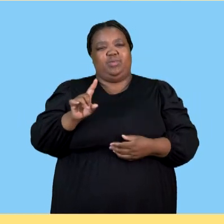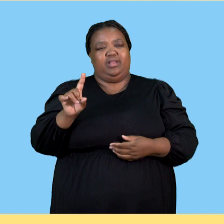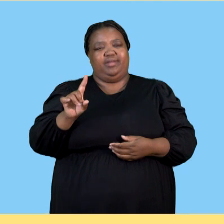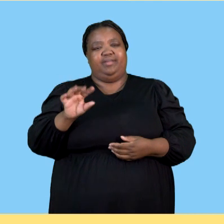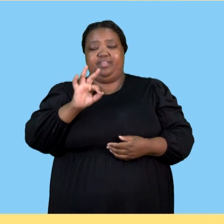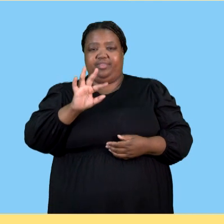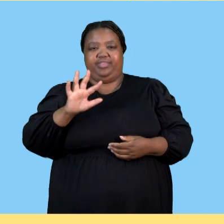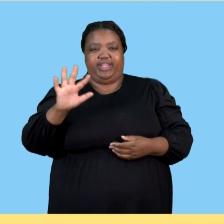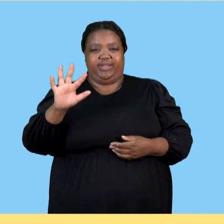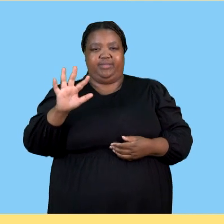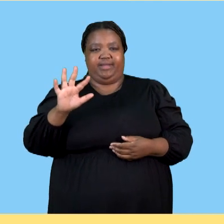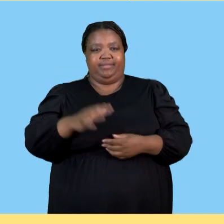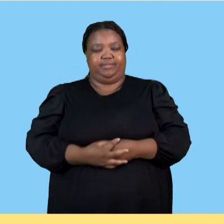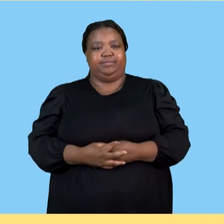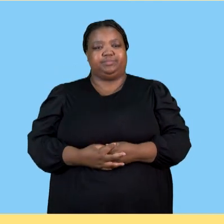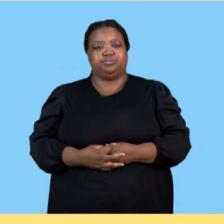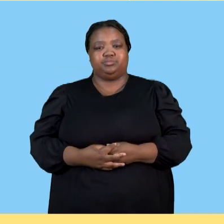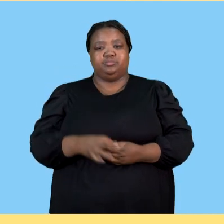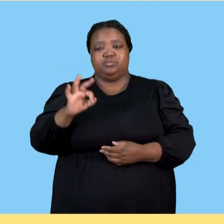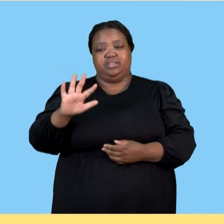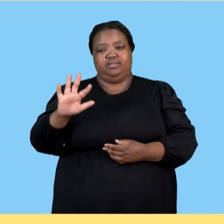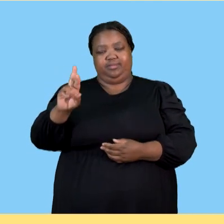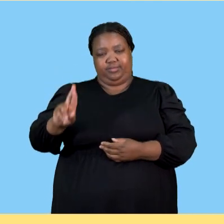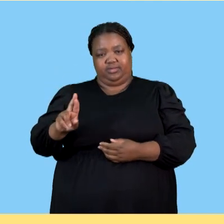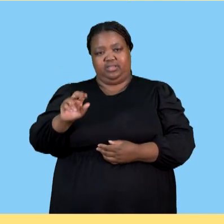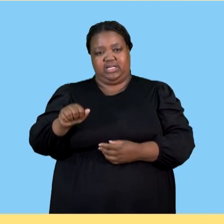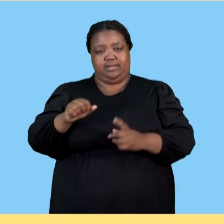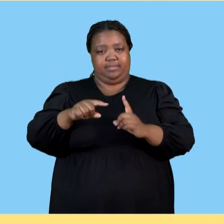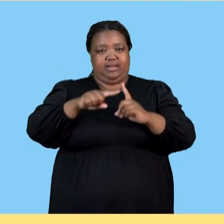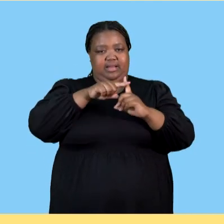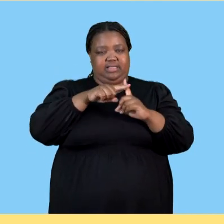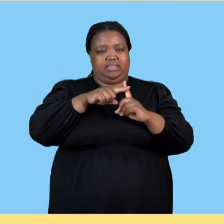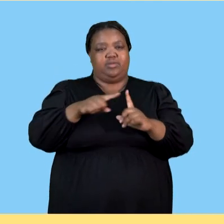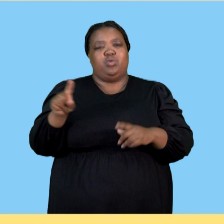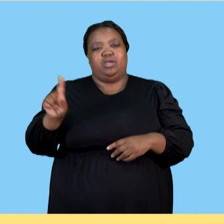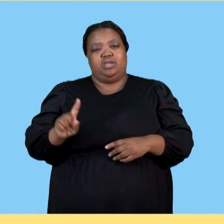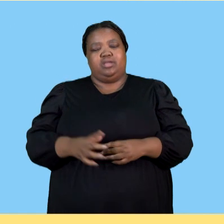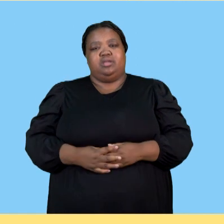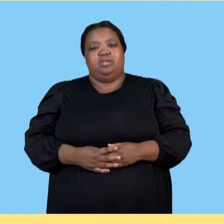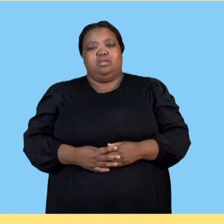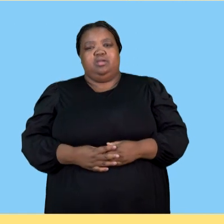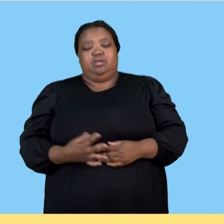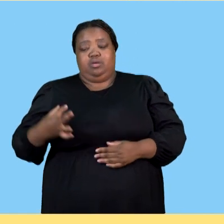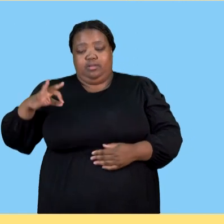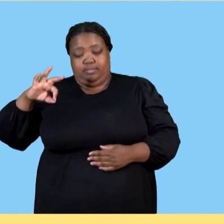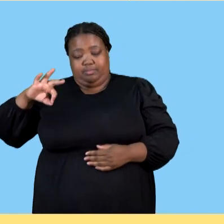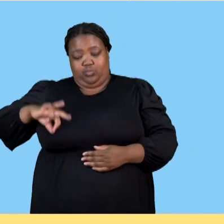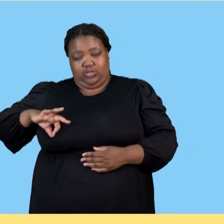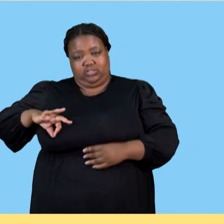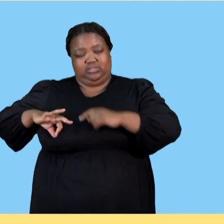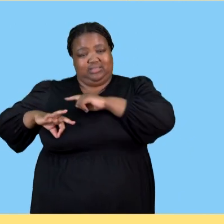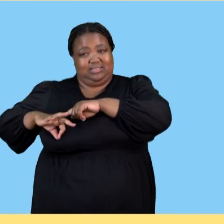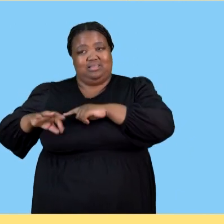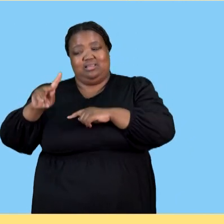that gave us 35 rands. Then we say plus the wages